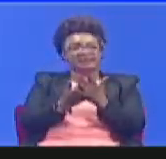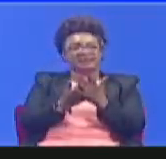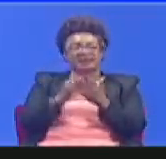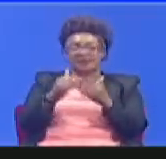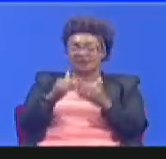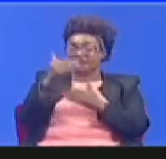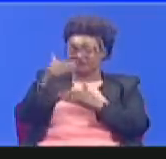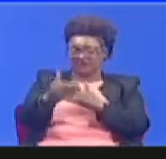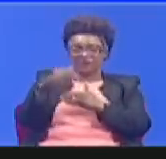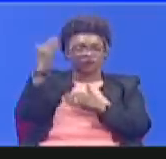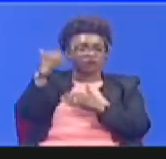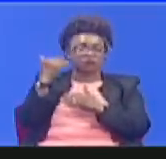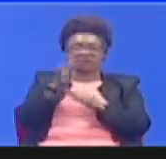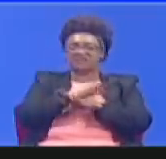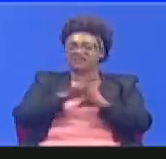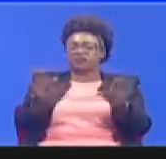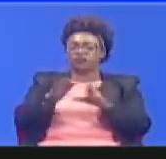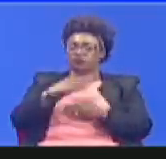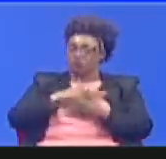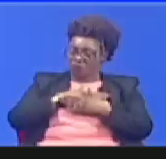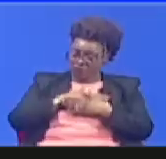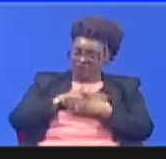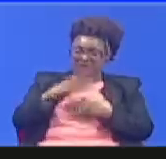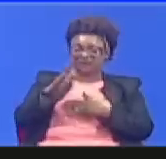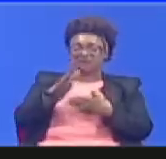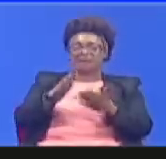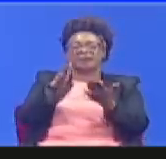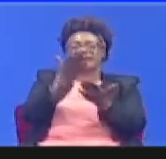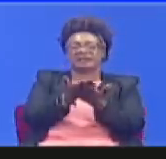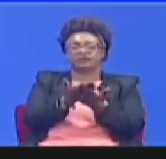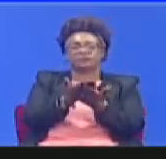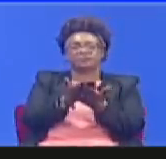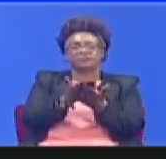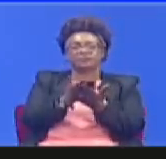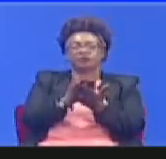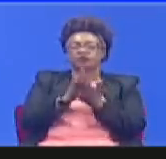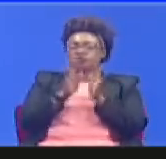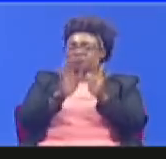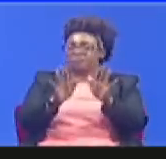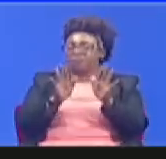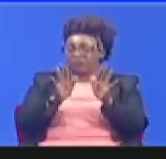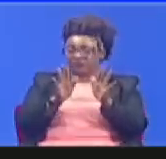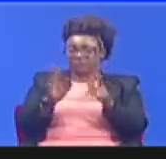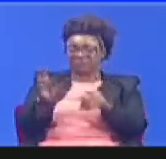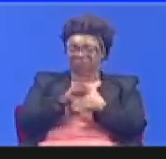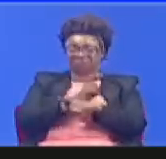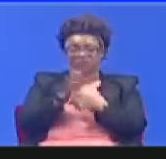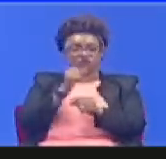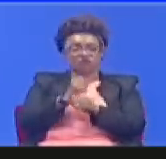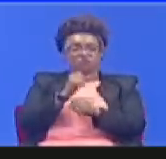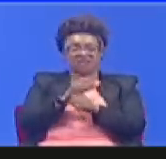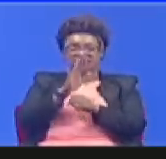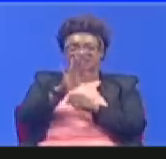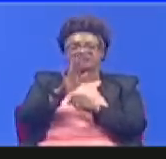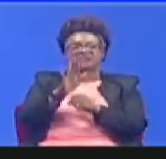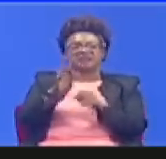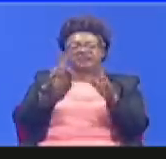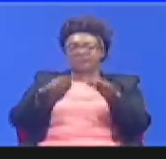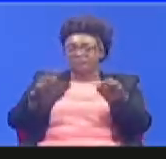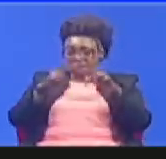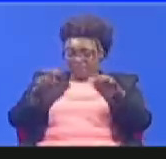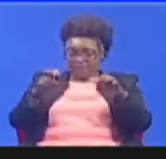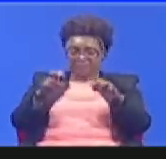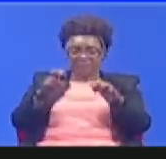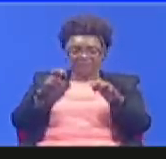Nairobi court declined to honour his application to bar the anti-graft watchdog from carrying out these actions. Presiding